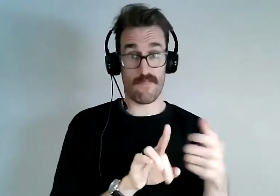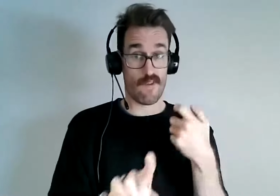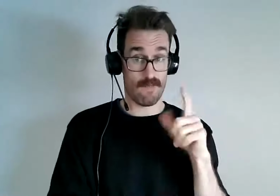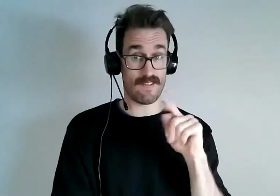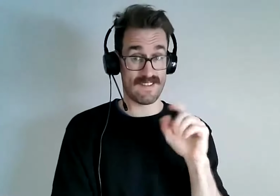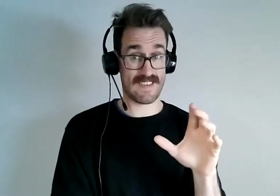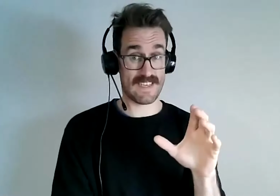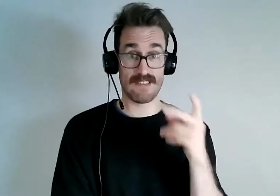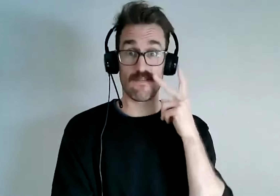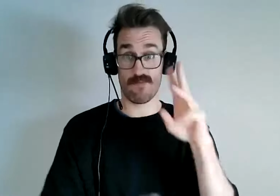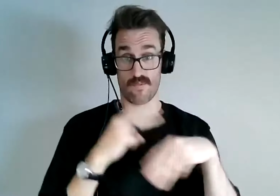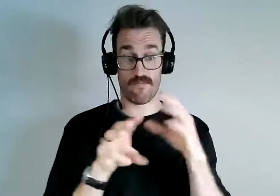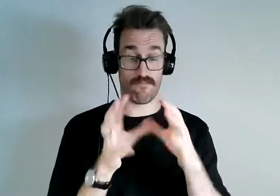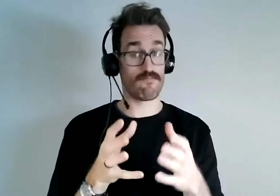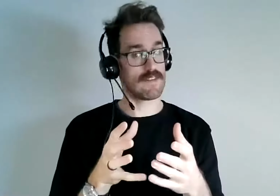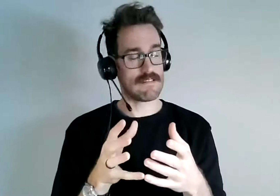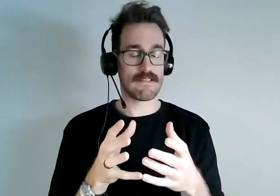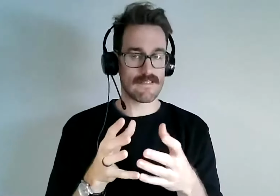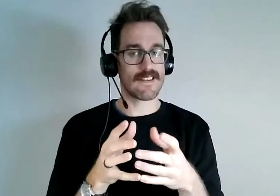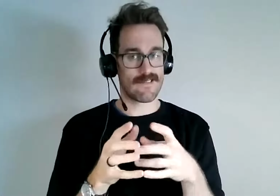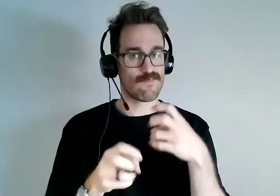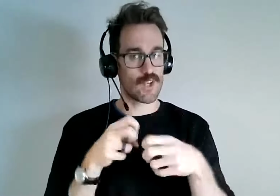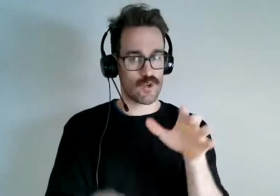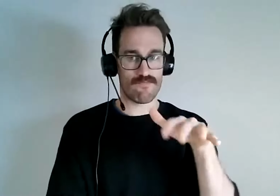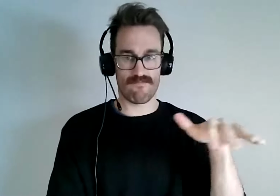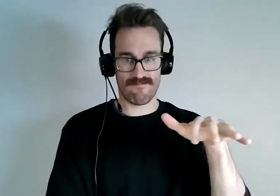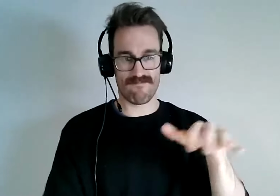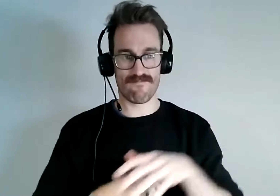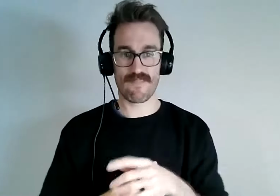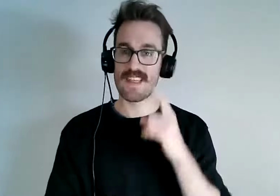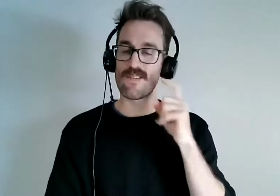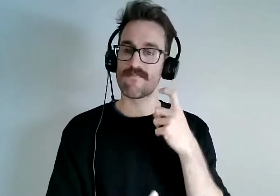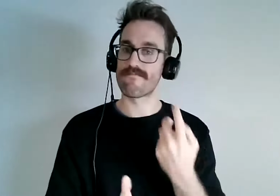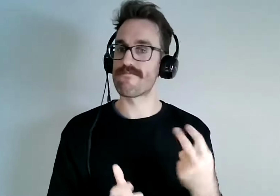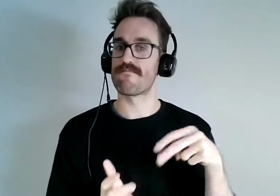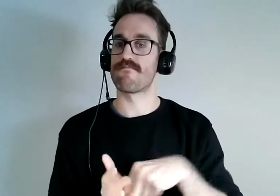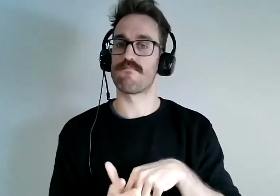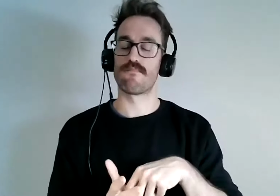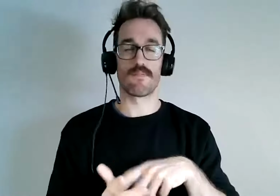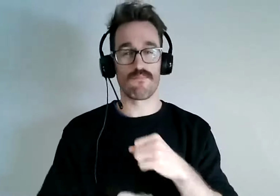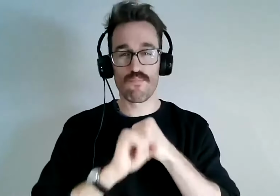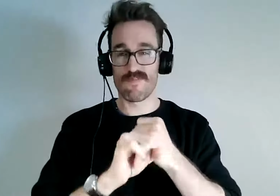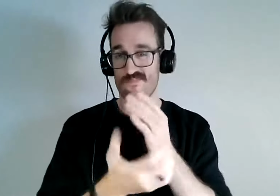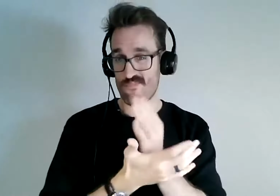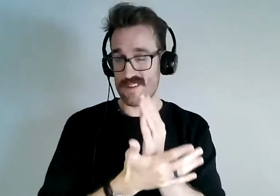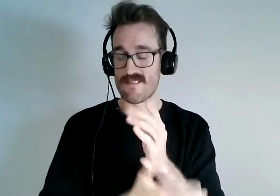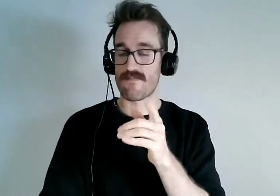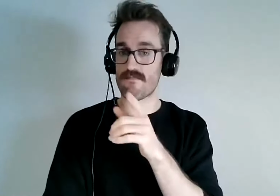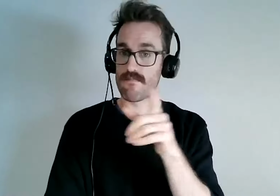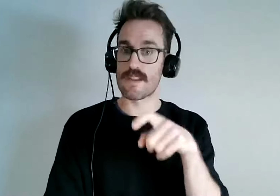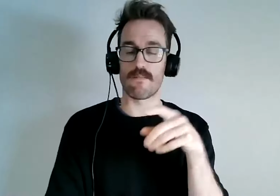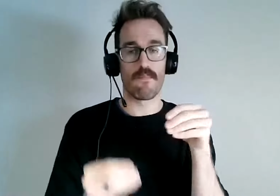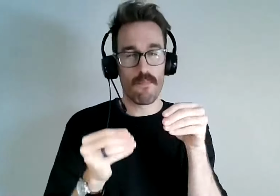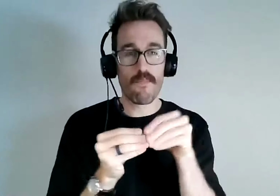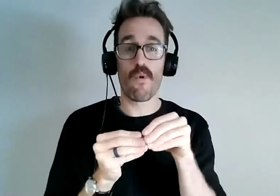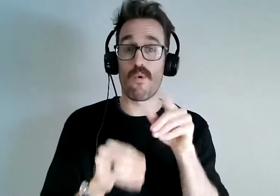over certainly the developed world. So I think we have to stand up for those rights. We absolutely need more long-term care workers.